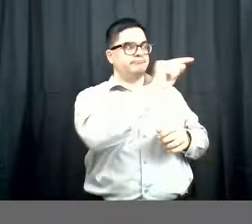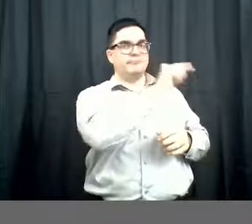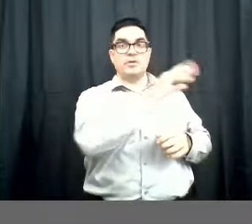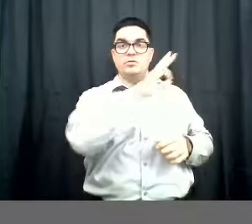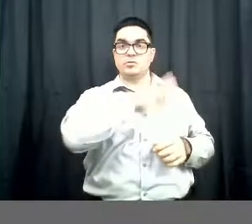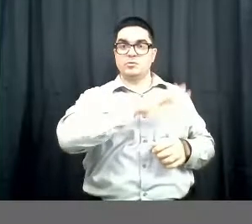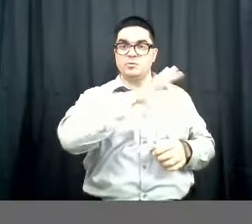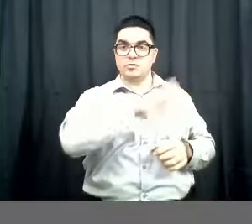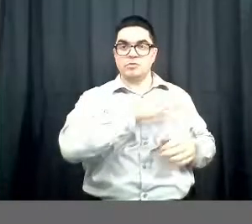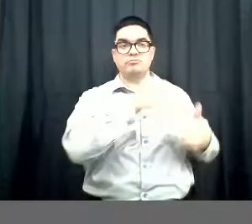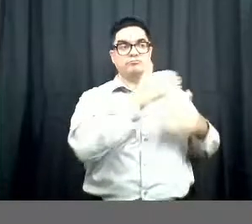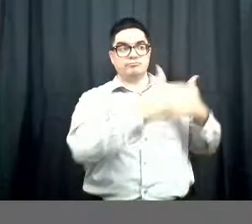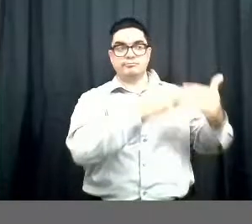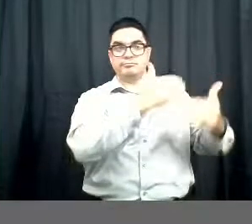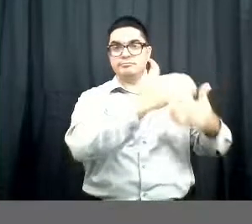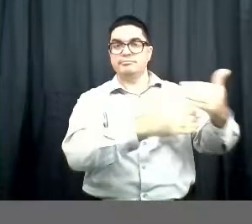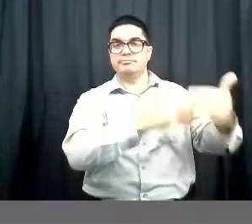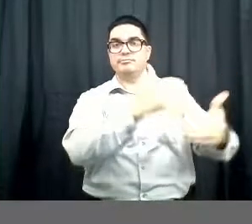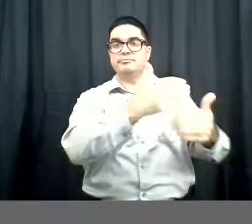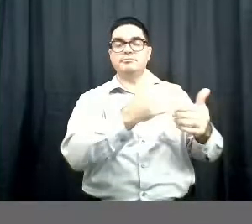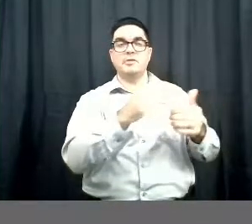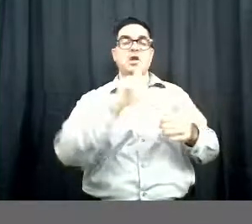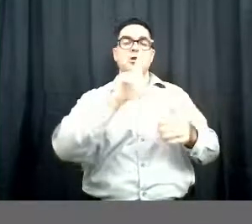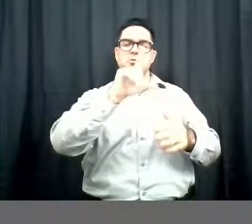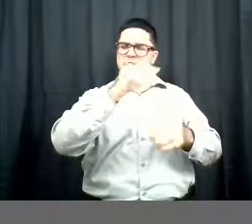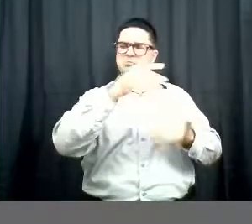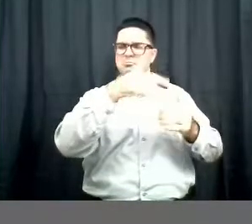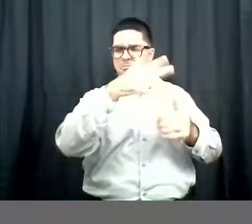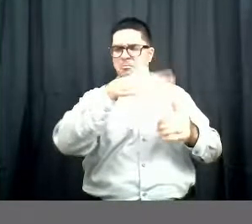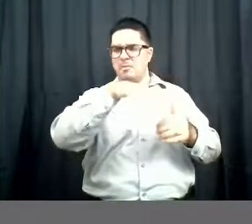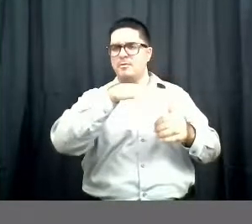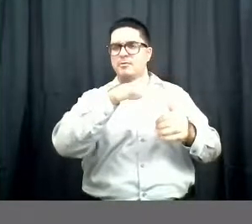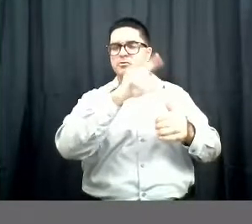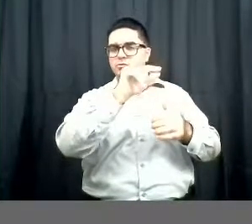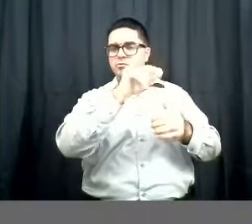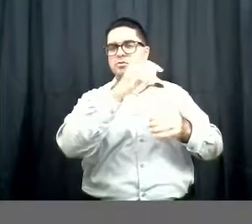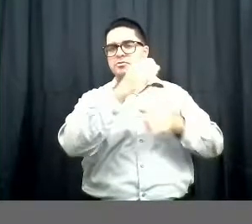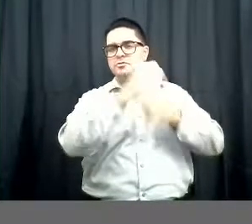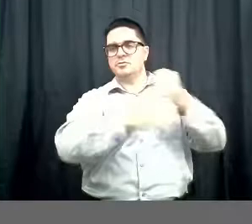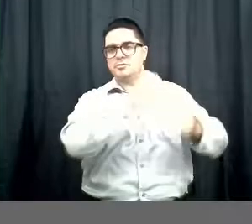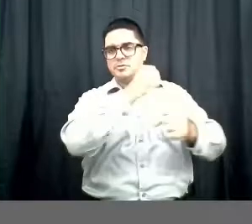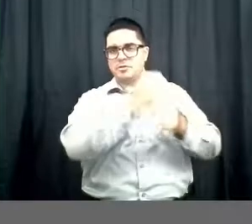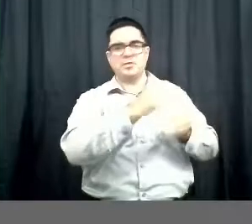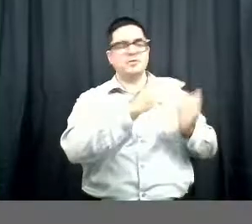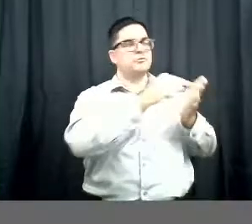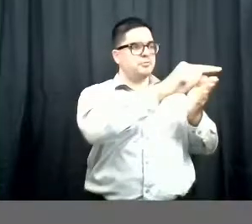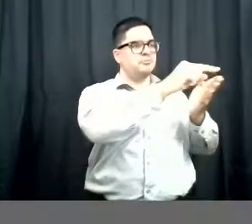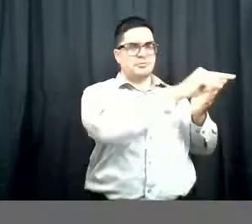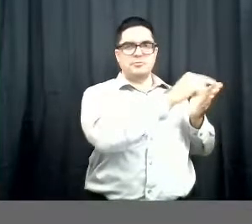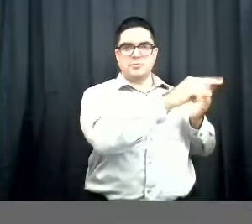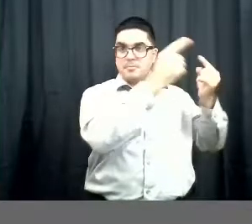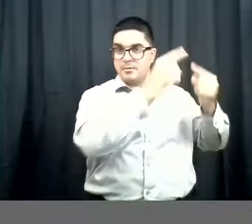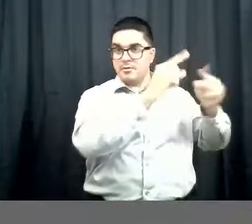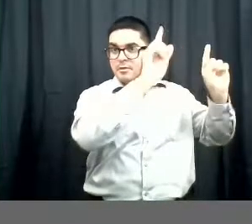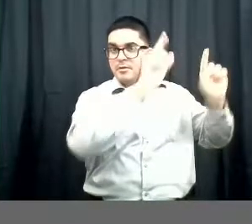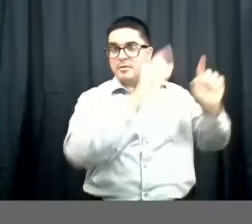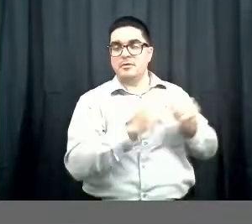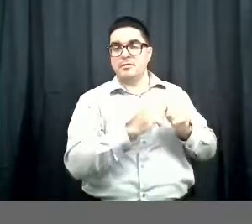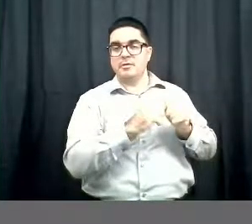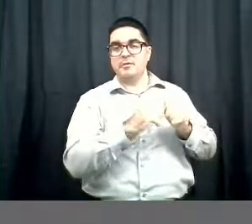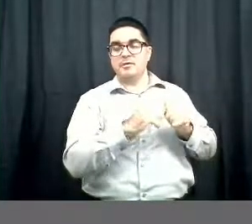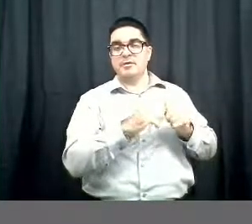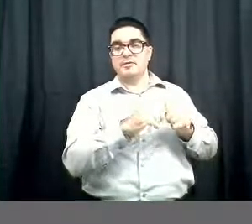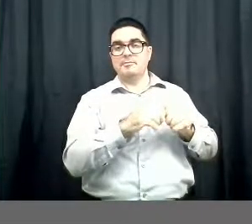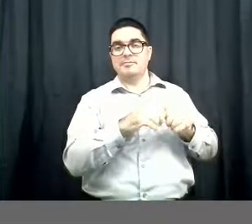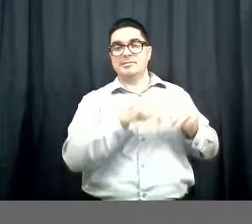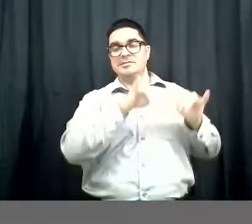pensioners who, after 20 years, once the debt under the current proposal is mostly paid off, still has a considerable burden